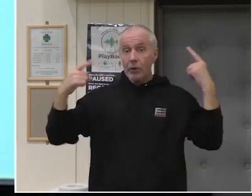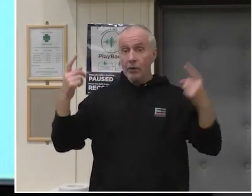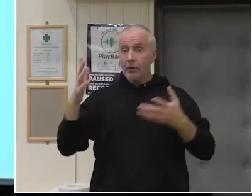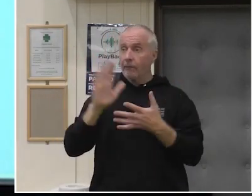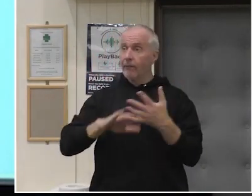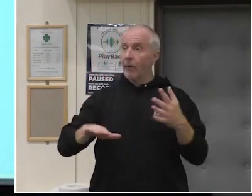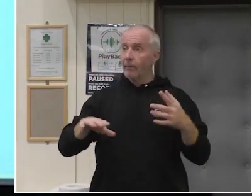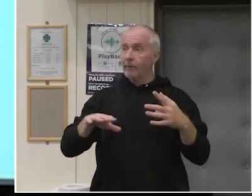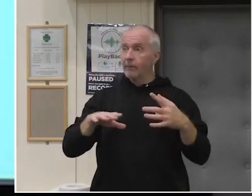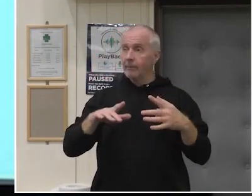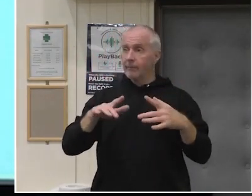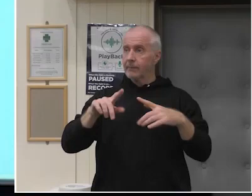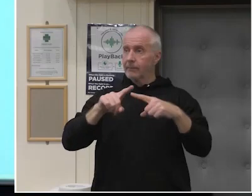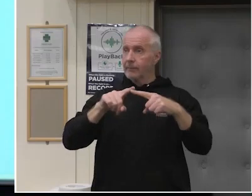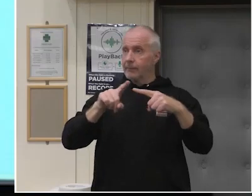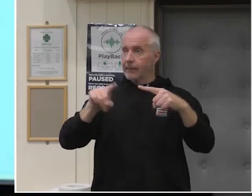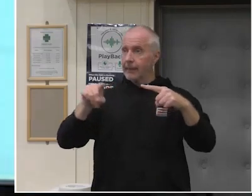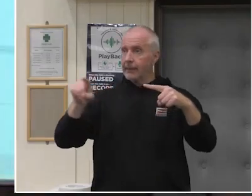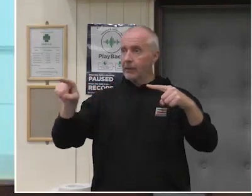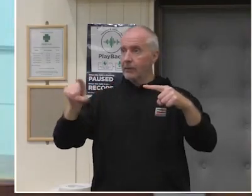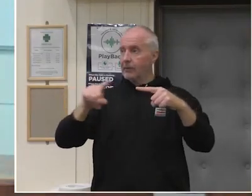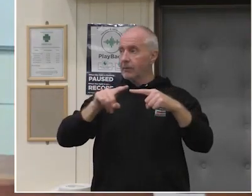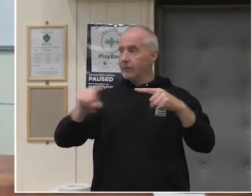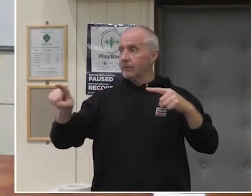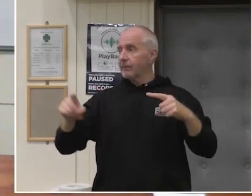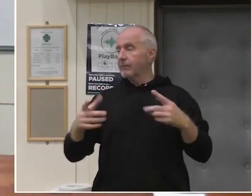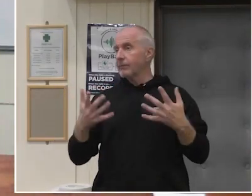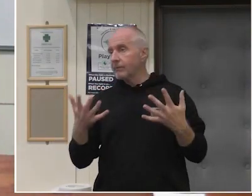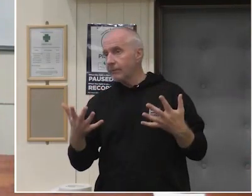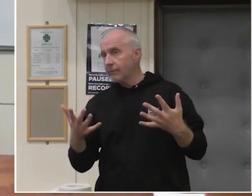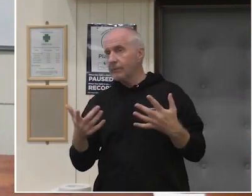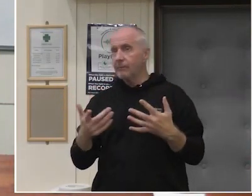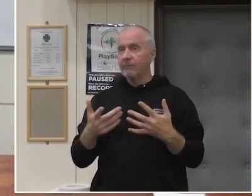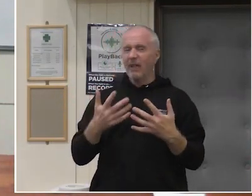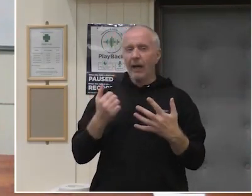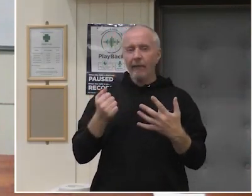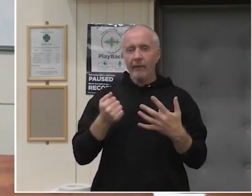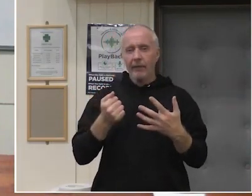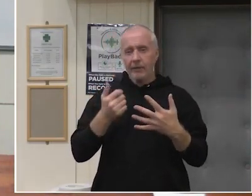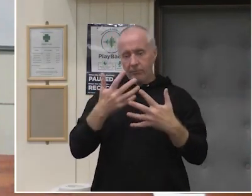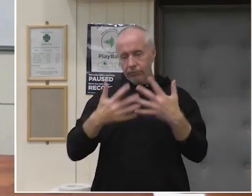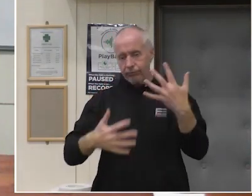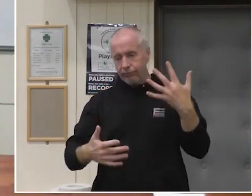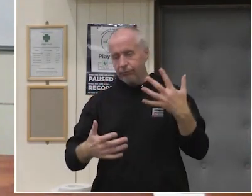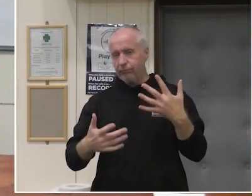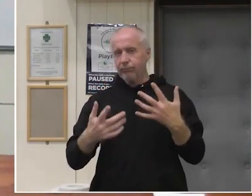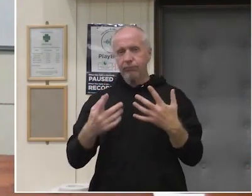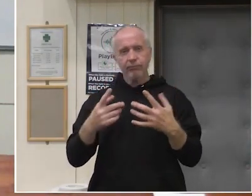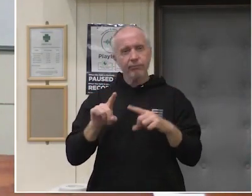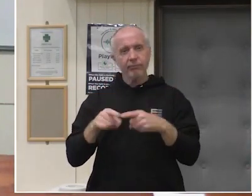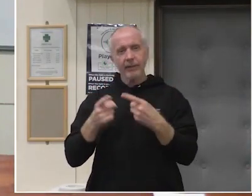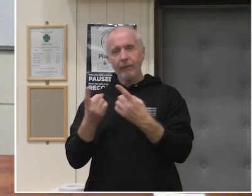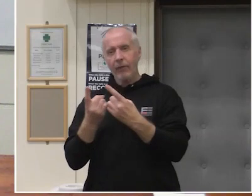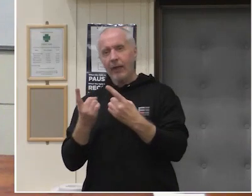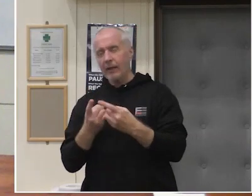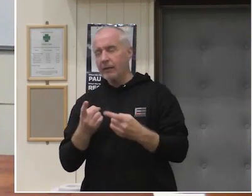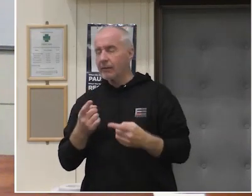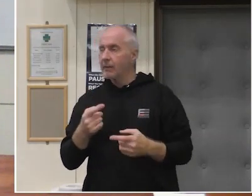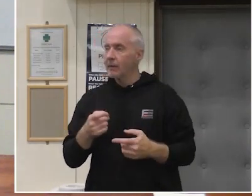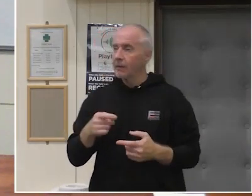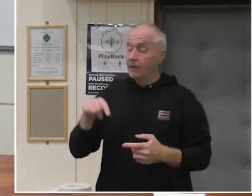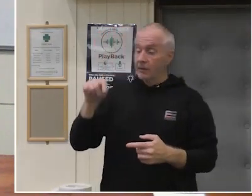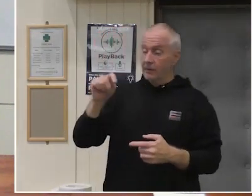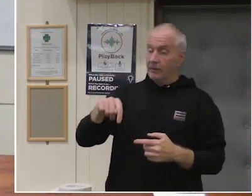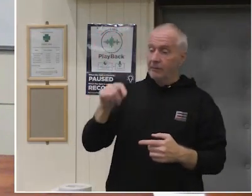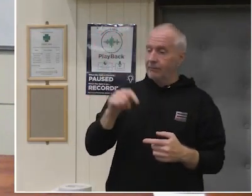signal. Well, multiple things we can do about that, but that gets into really complicated stuff that would